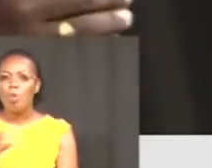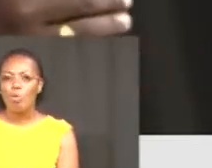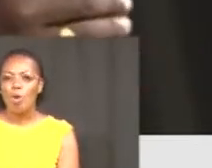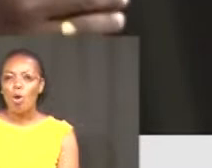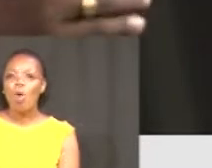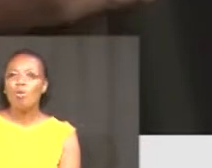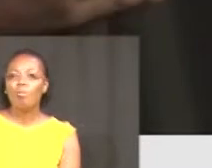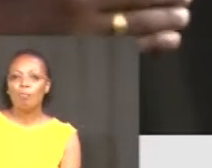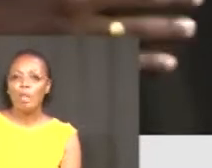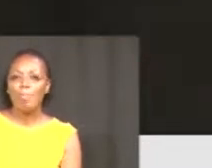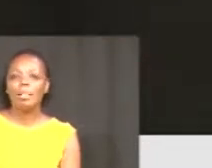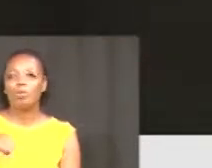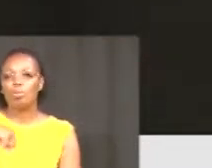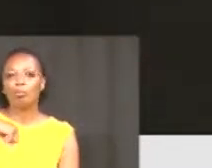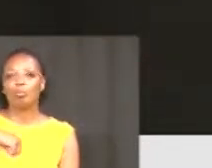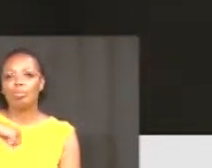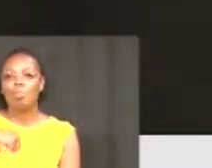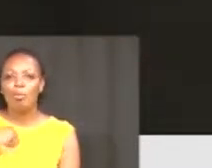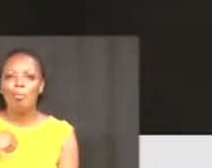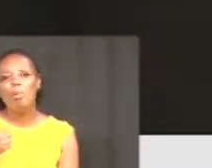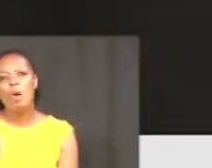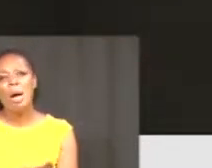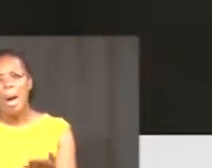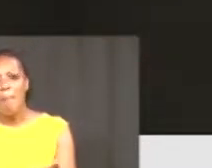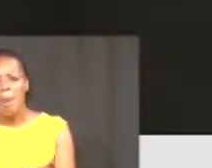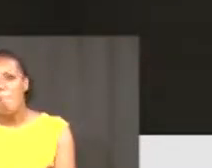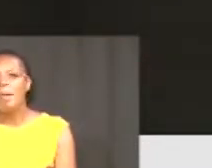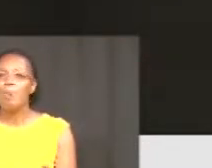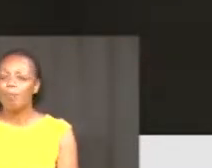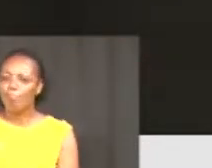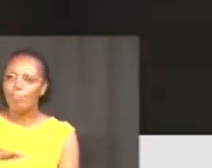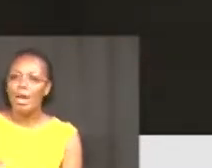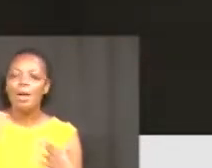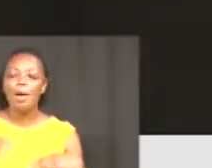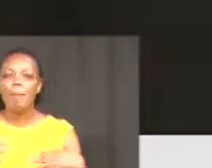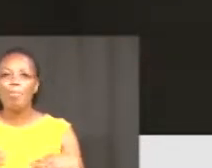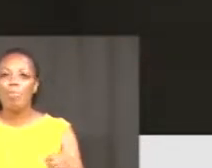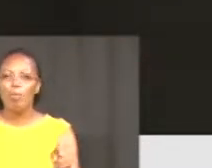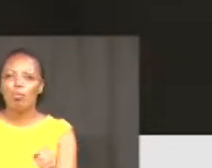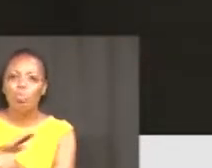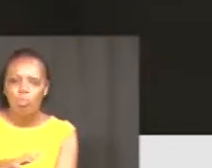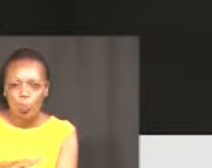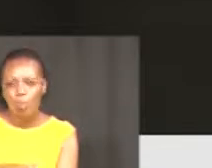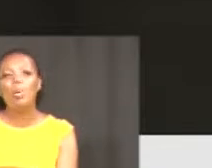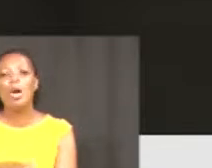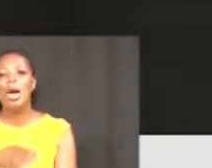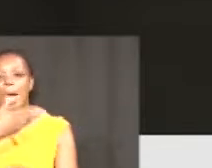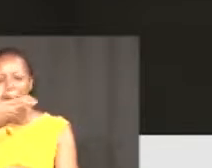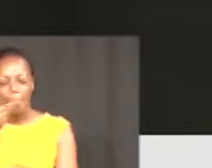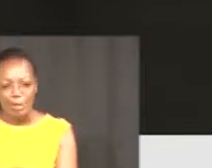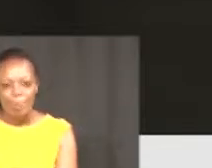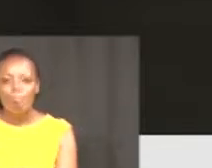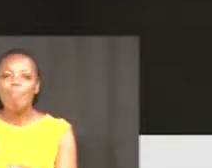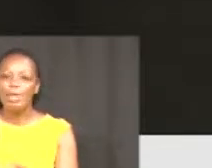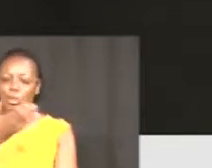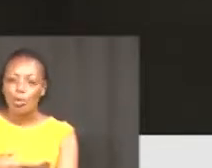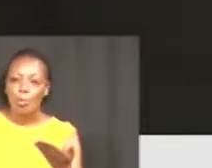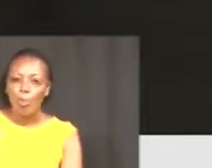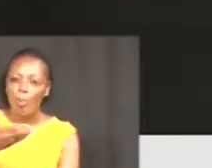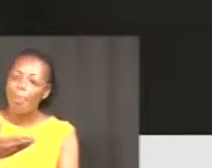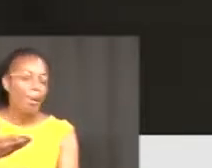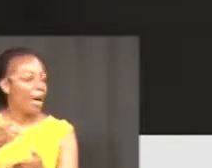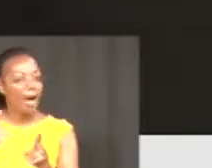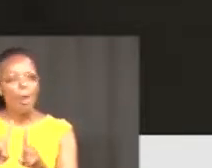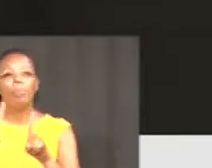matatu, weka distance. Ukienda kwa soko ama palipopote mkusanyiko wa watu, ni vizuri uweze kupeana hiyo social distance ili